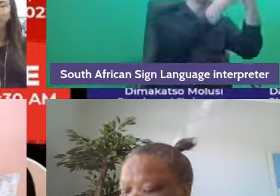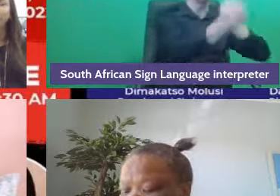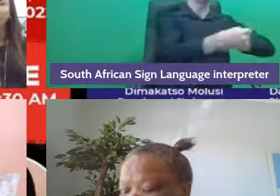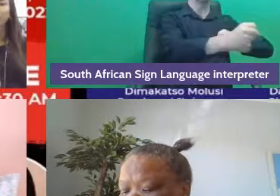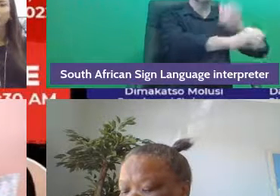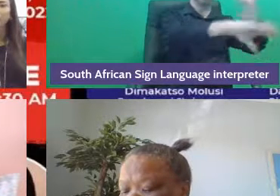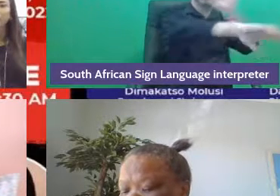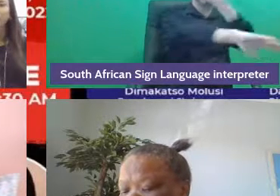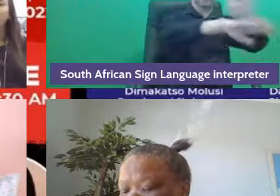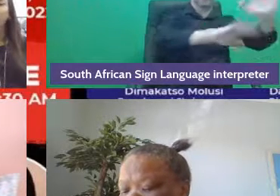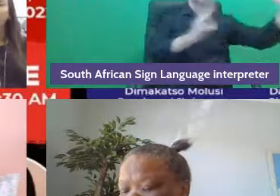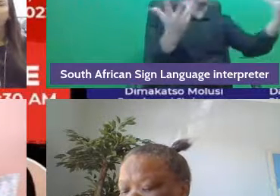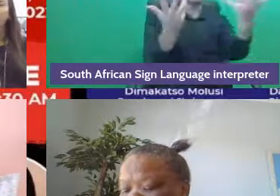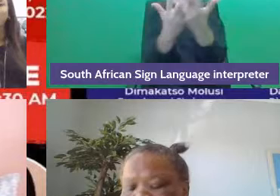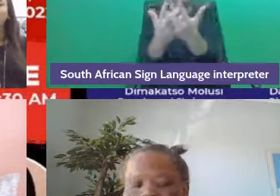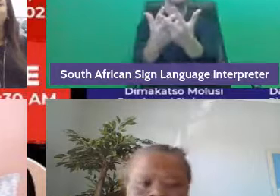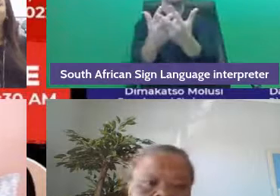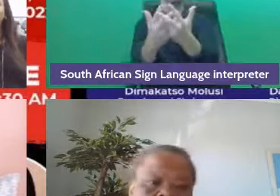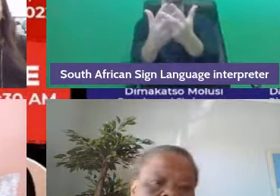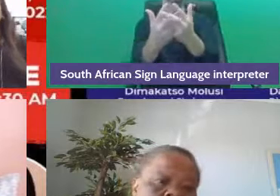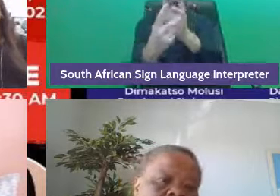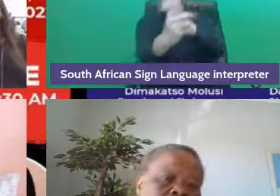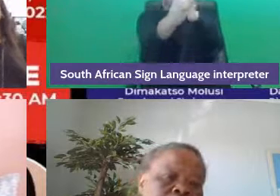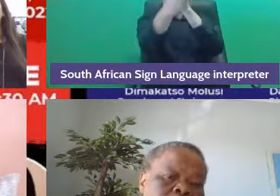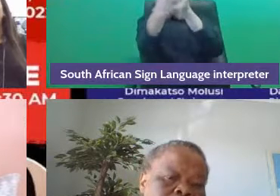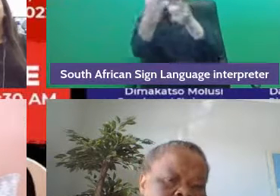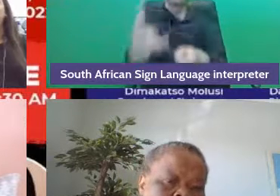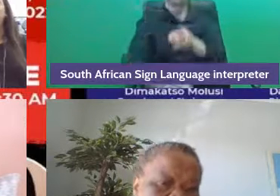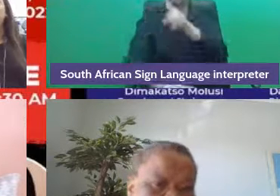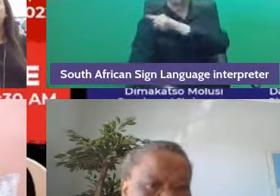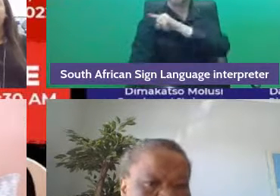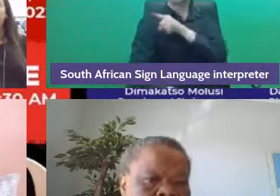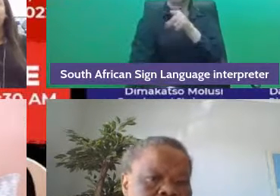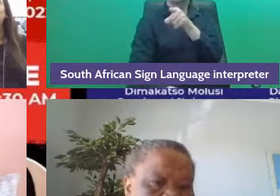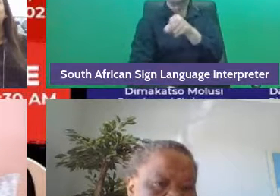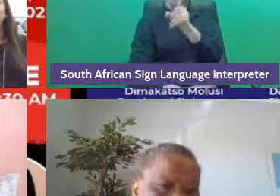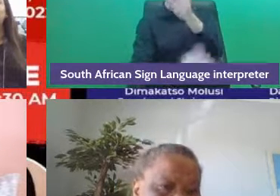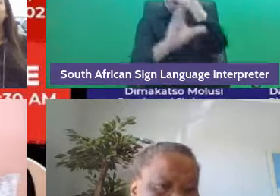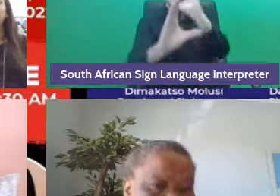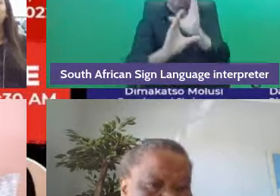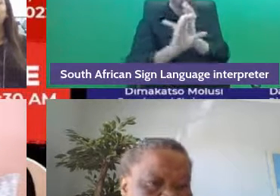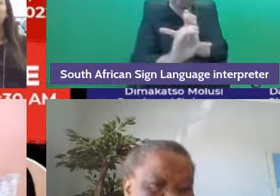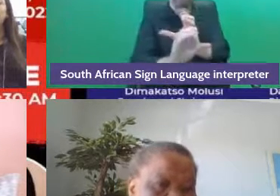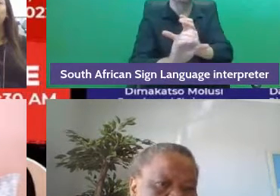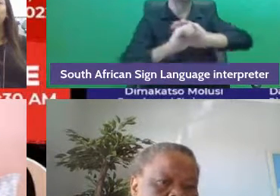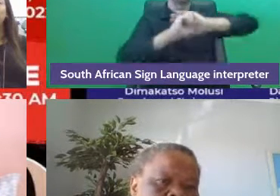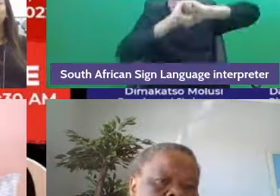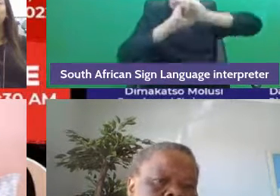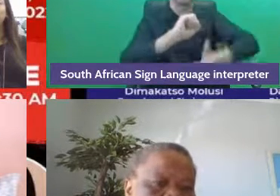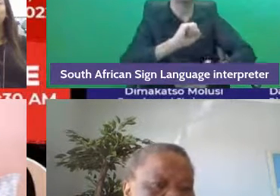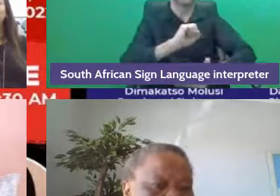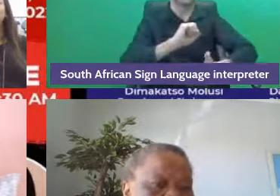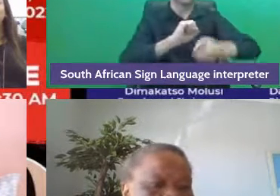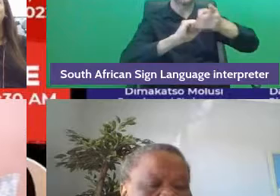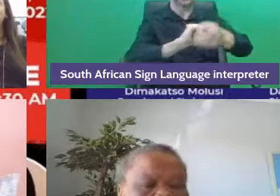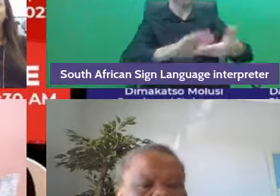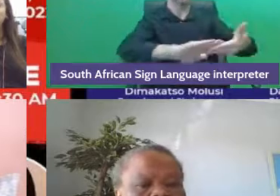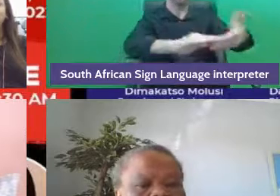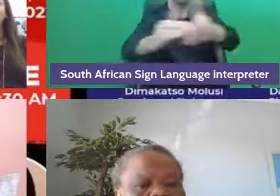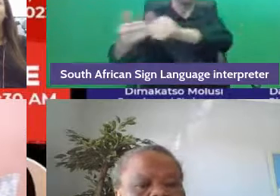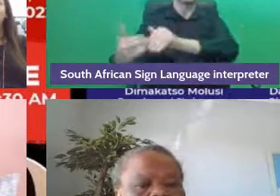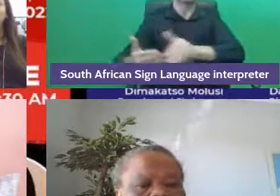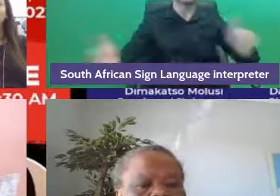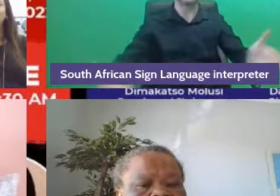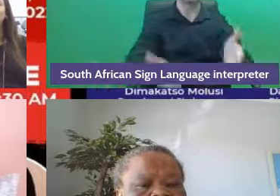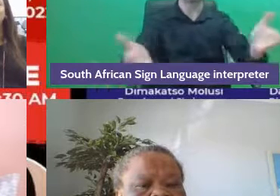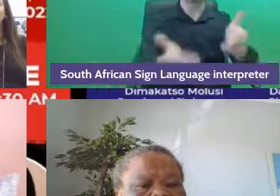And this looks at specifically prevention and rebuilding social cohesion, and Pillar 3 focuses on justice,